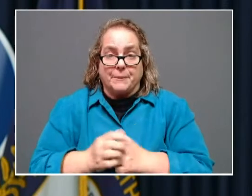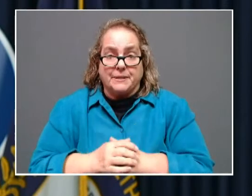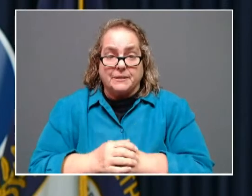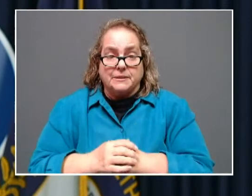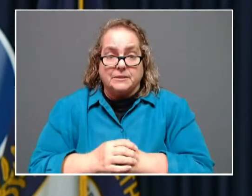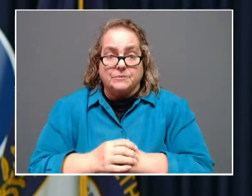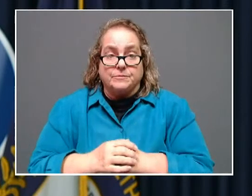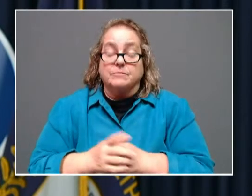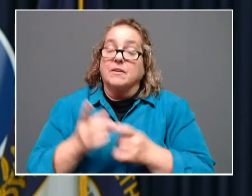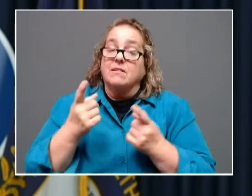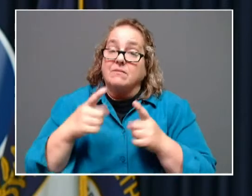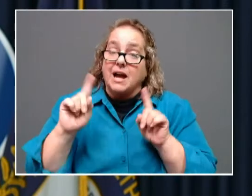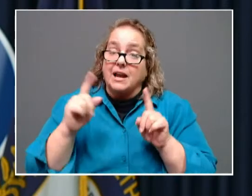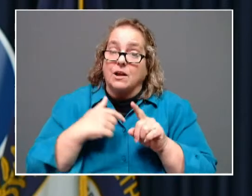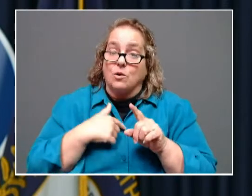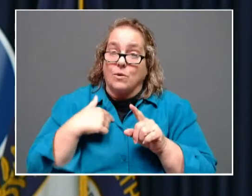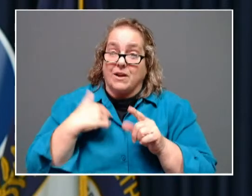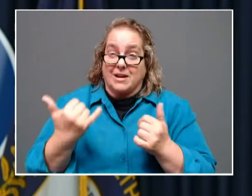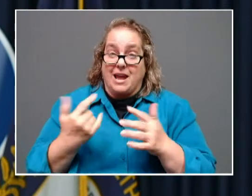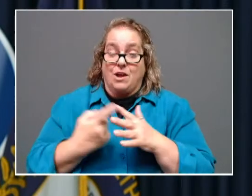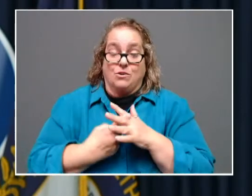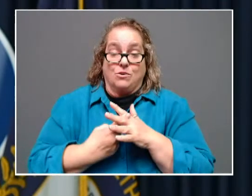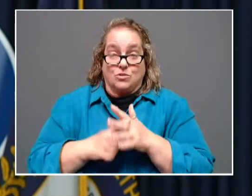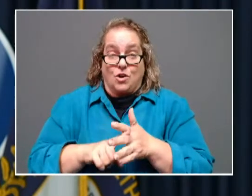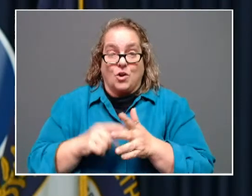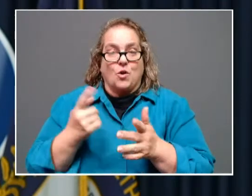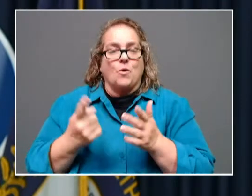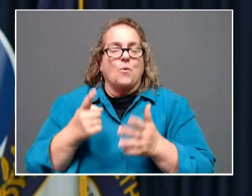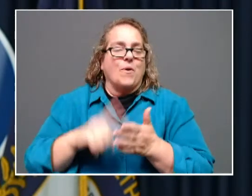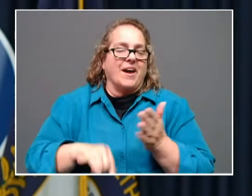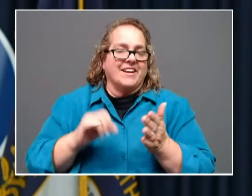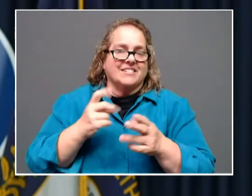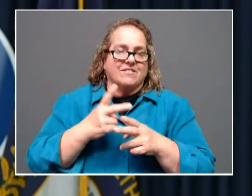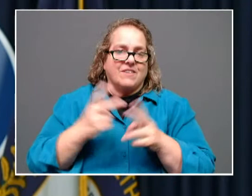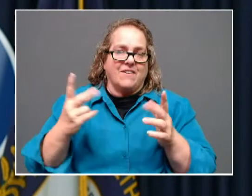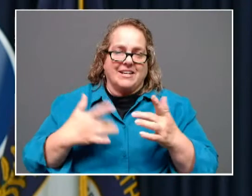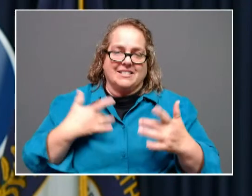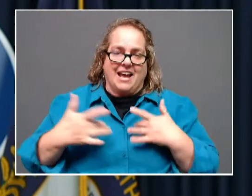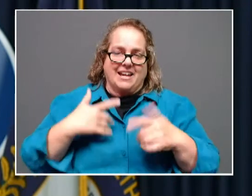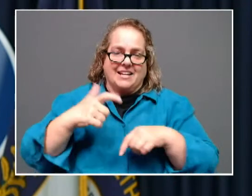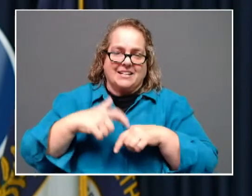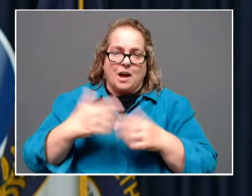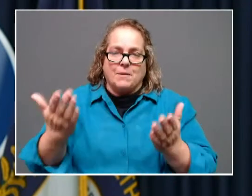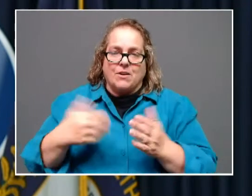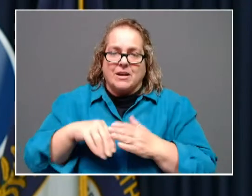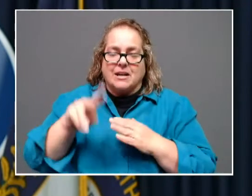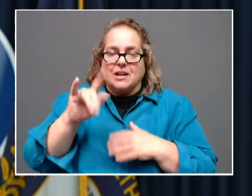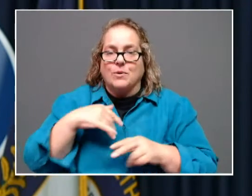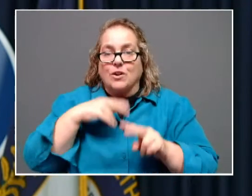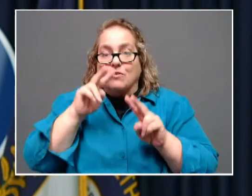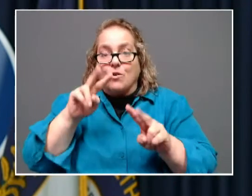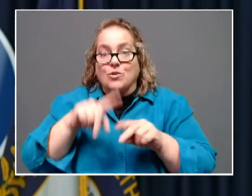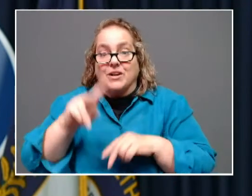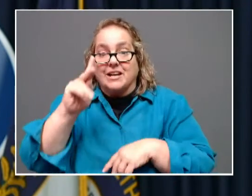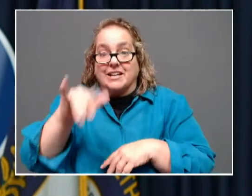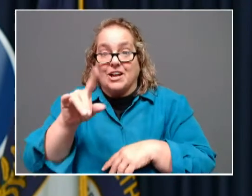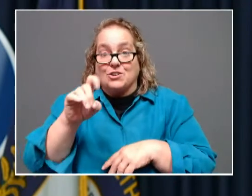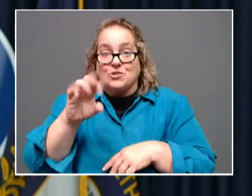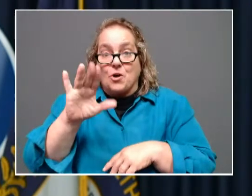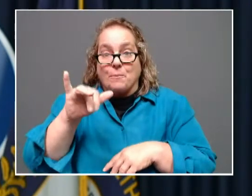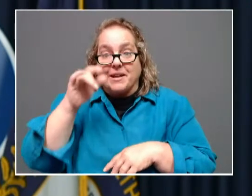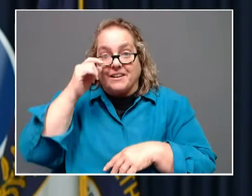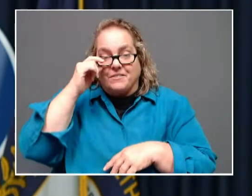Finally, we are entering what is always such an exciting time in the Commonwealth as we look forward to the Kentucky Derby, the first Saturday of